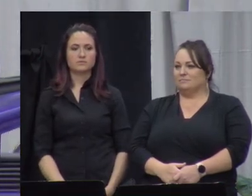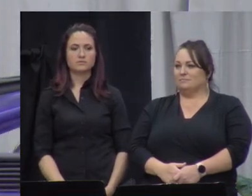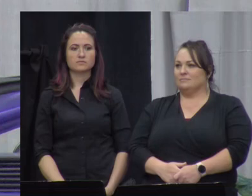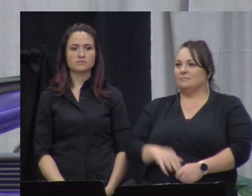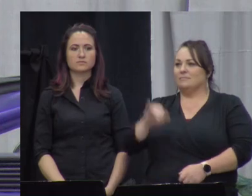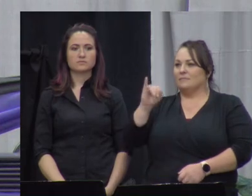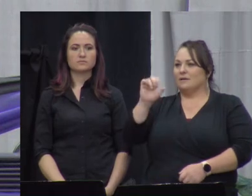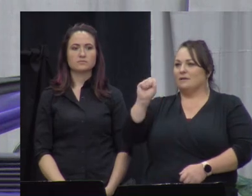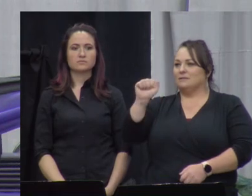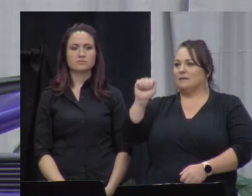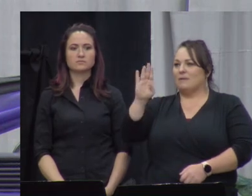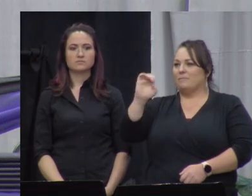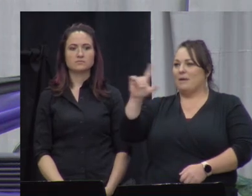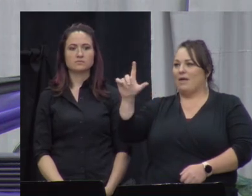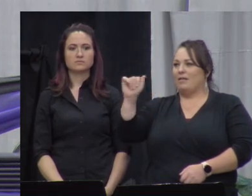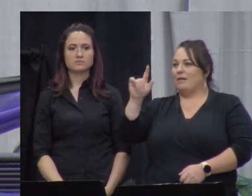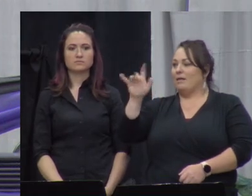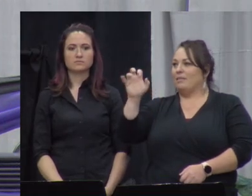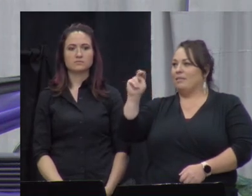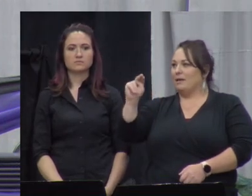Isabel Ali.